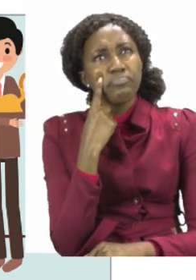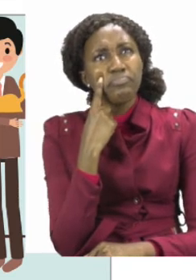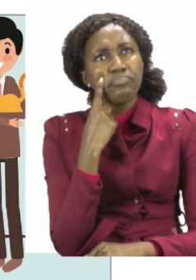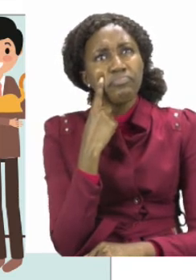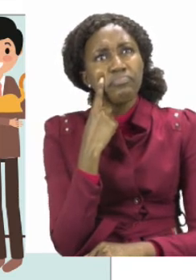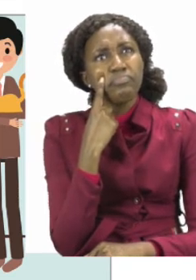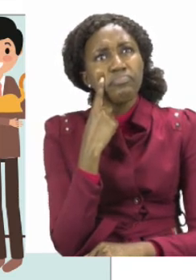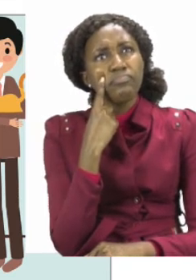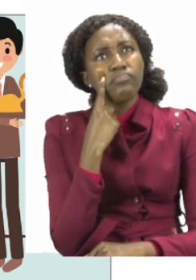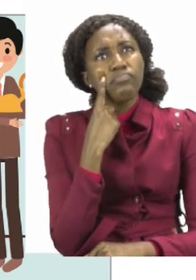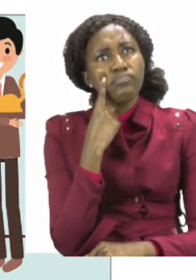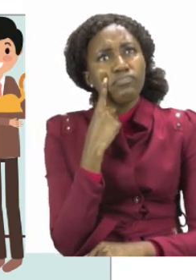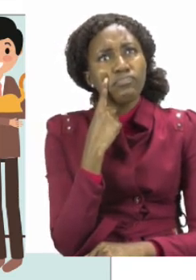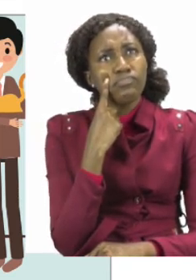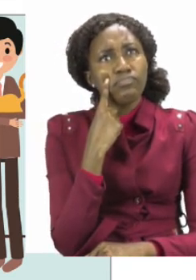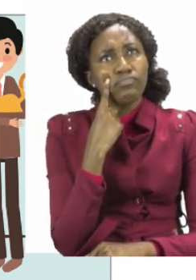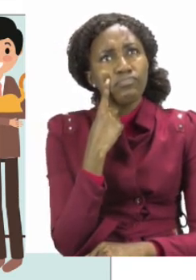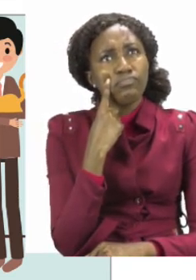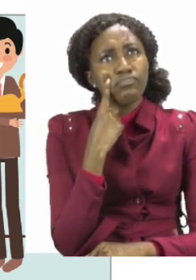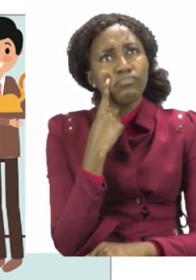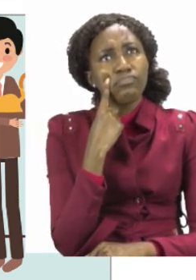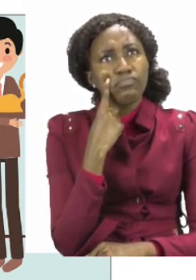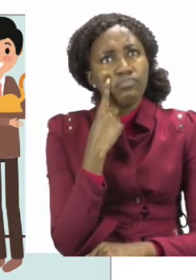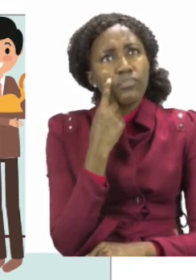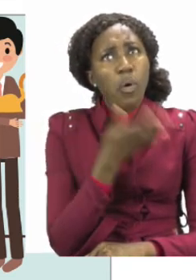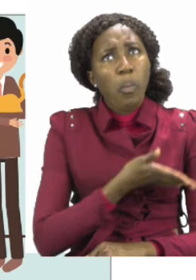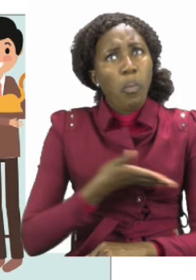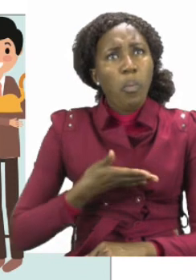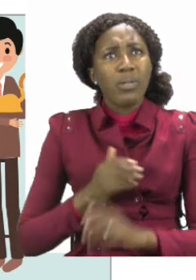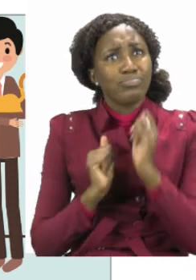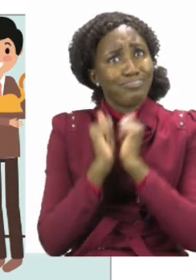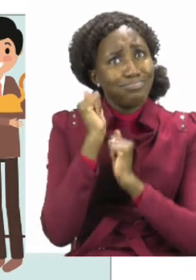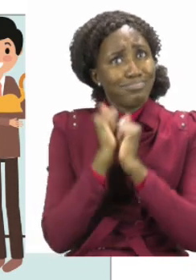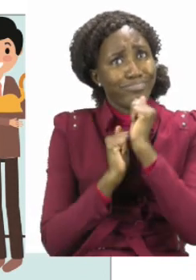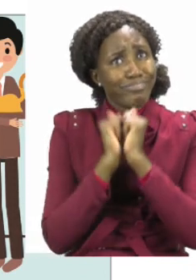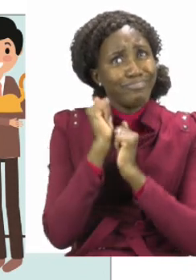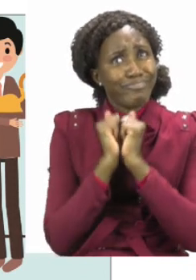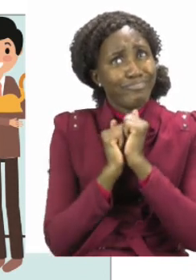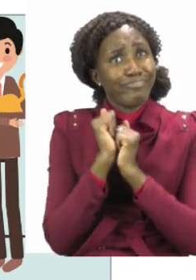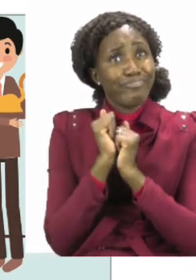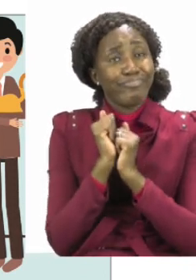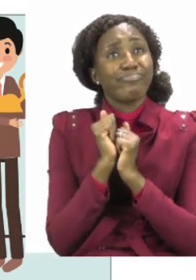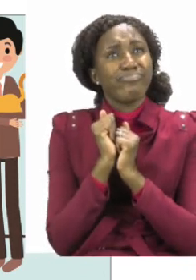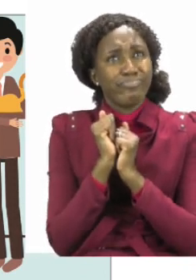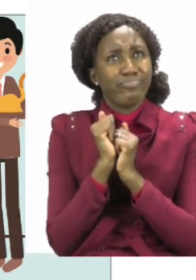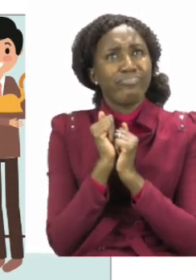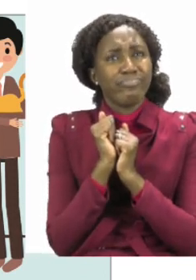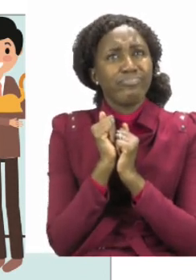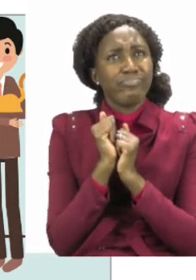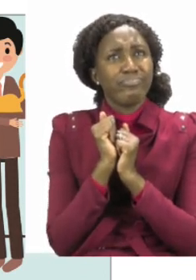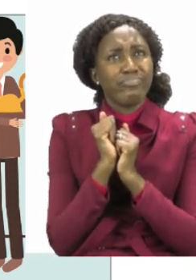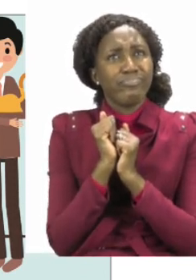room with some fancy machines. There is